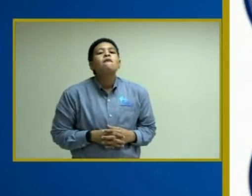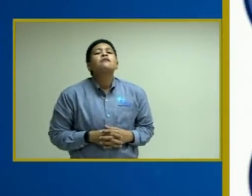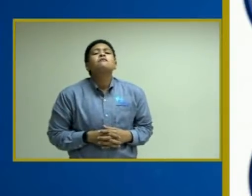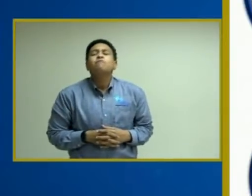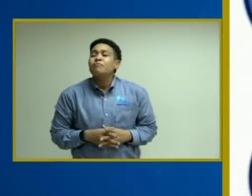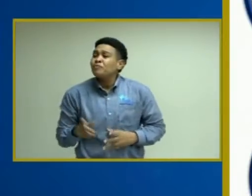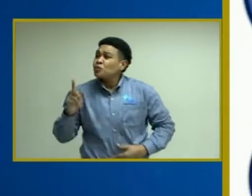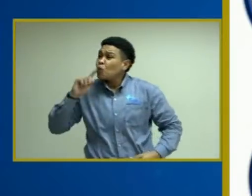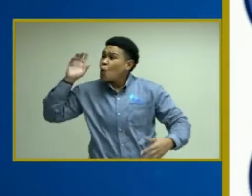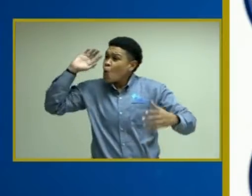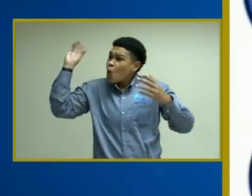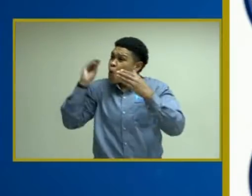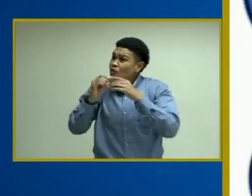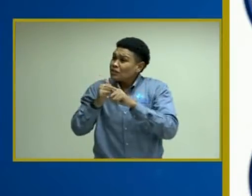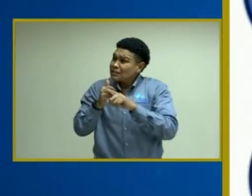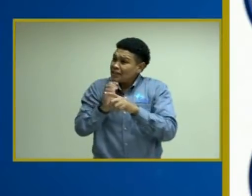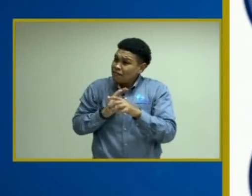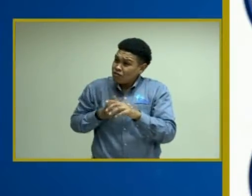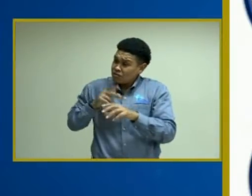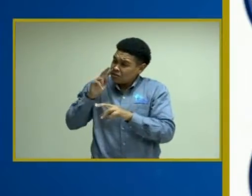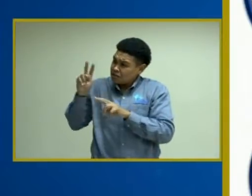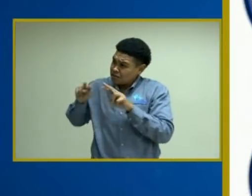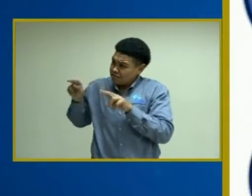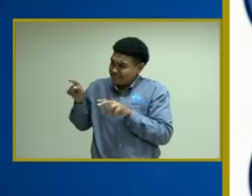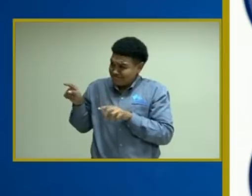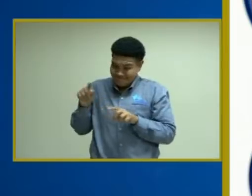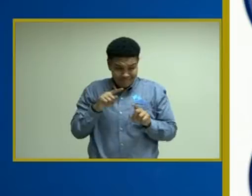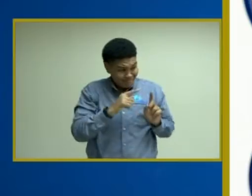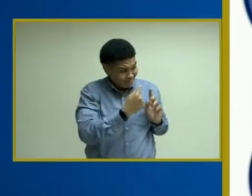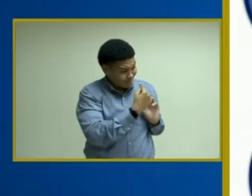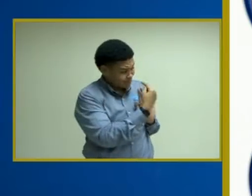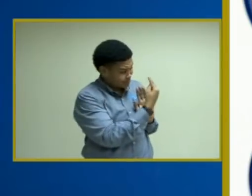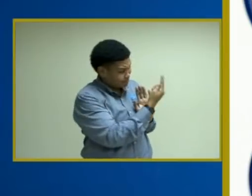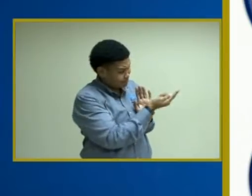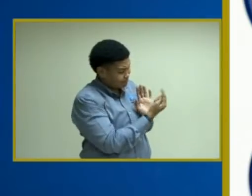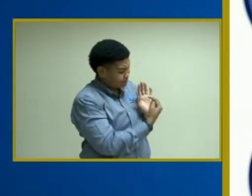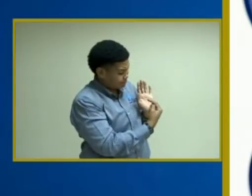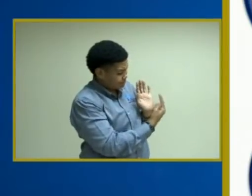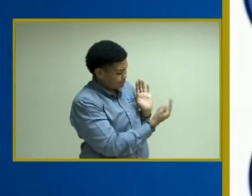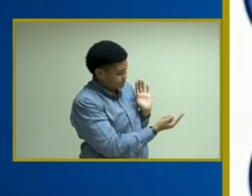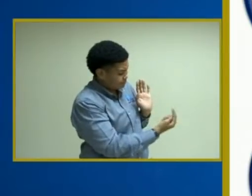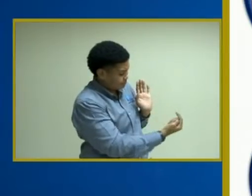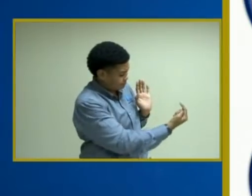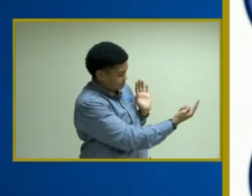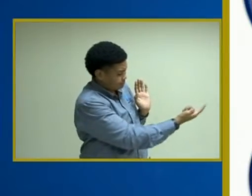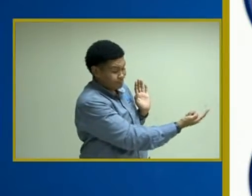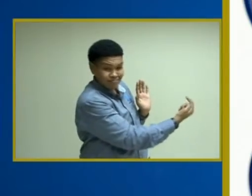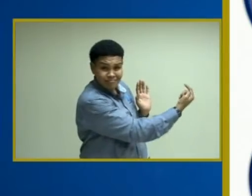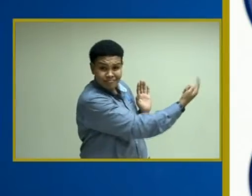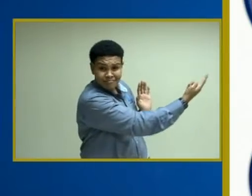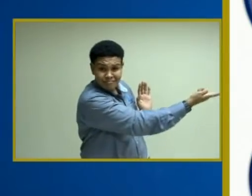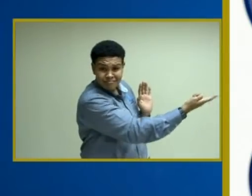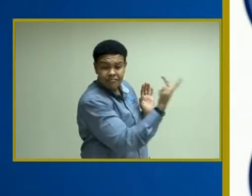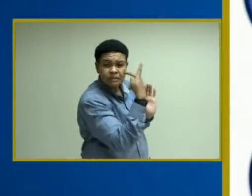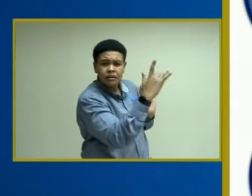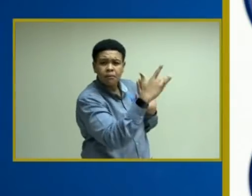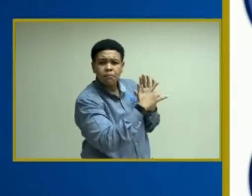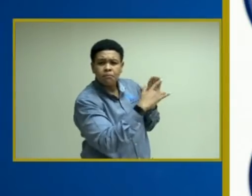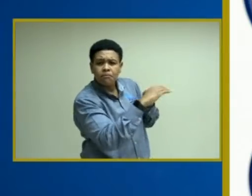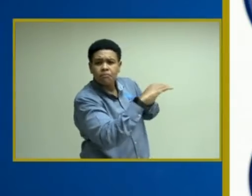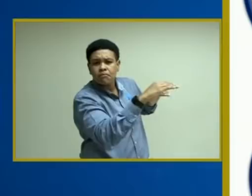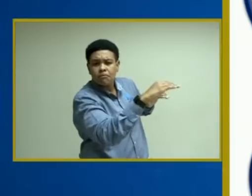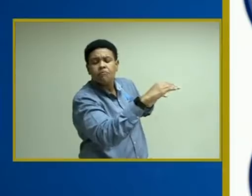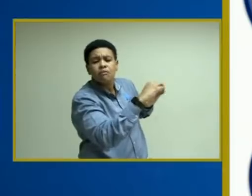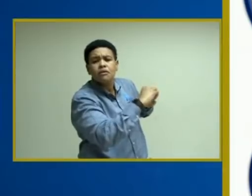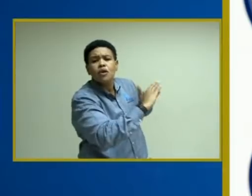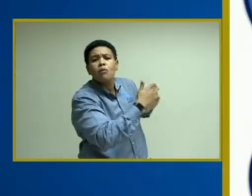So overall, in terms of our indicators, we still are at a medium level in terms of the communities that are